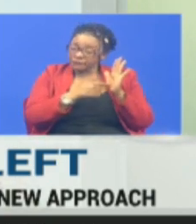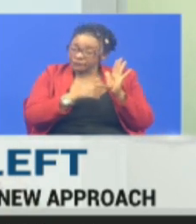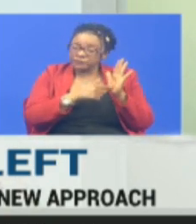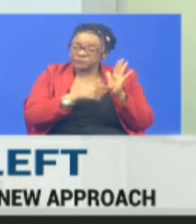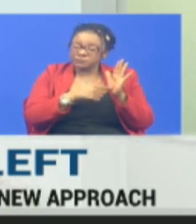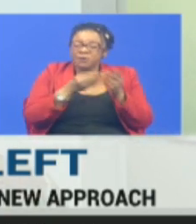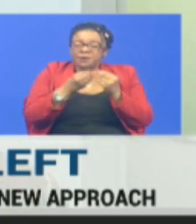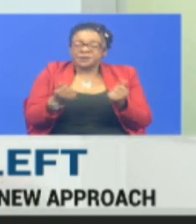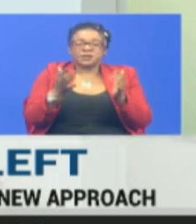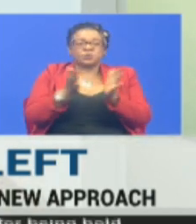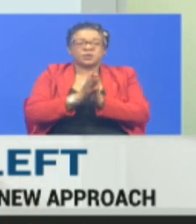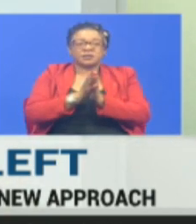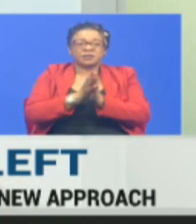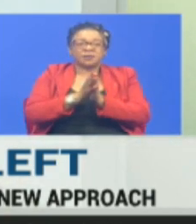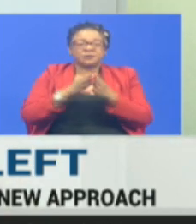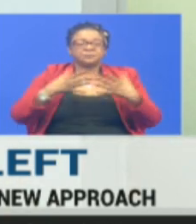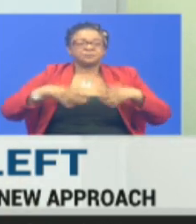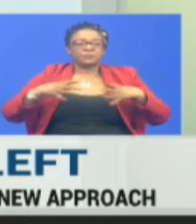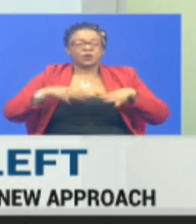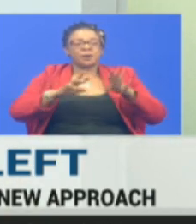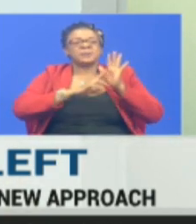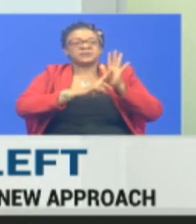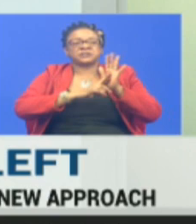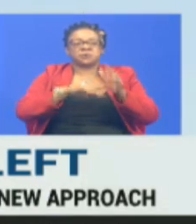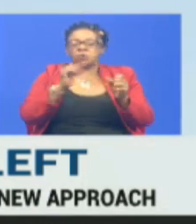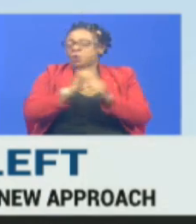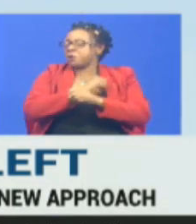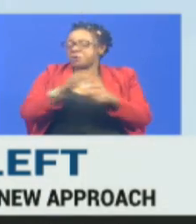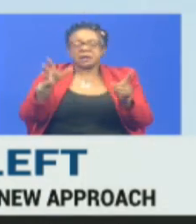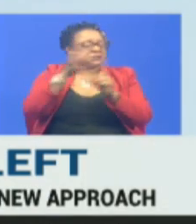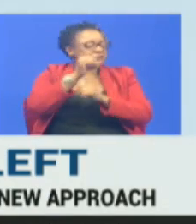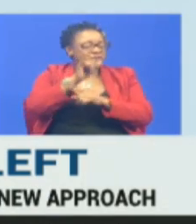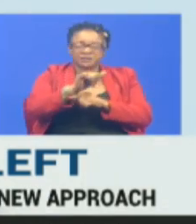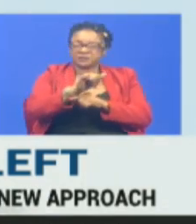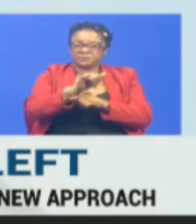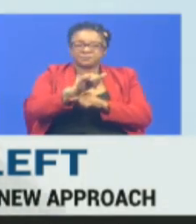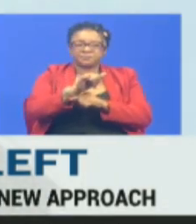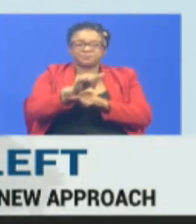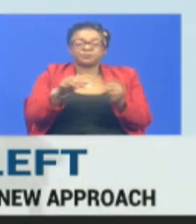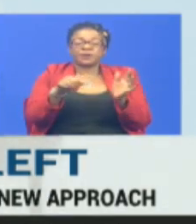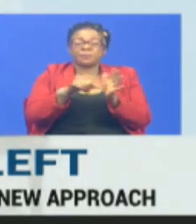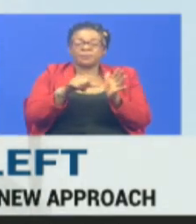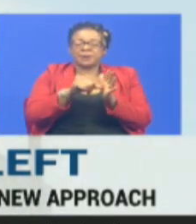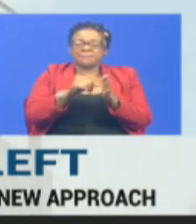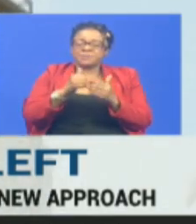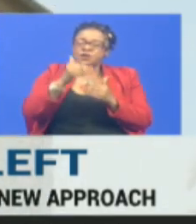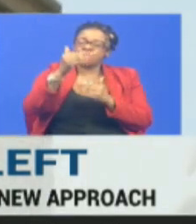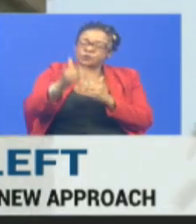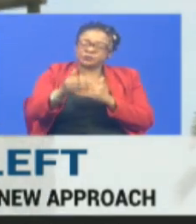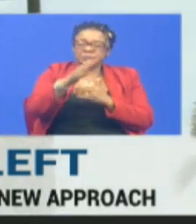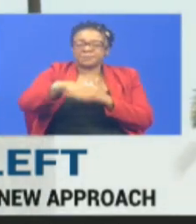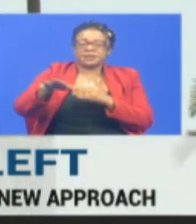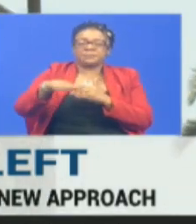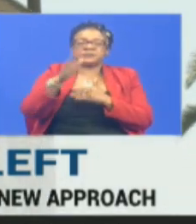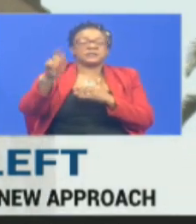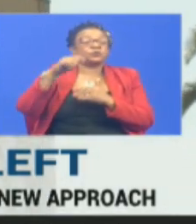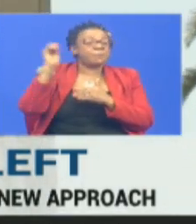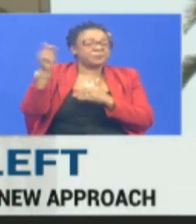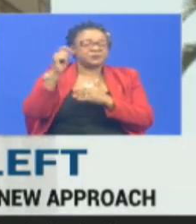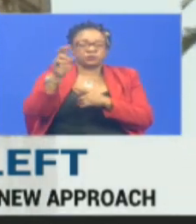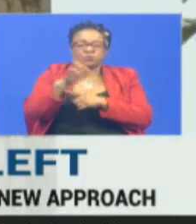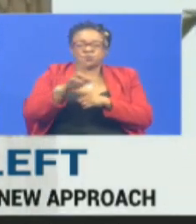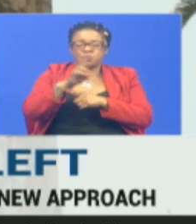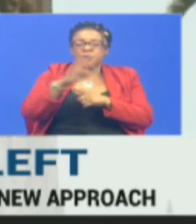dealing with people representation, you cannot achieve it. But the problem extends beyond parliament and to President Uhuru Kenyatta's